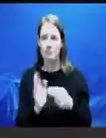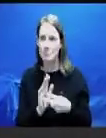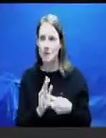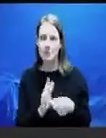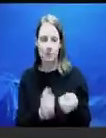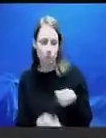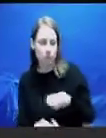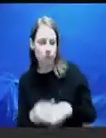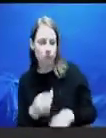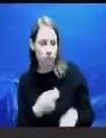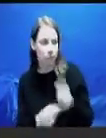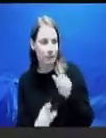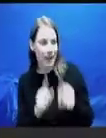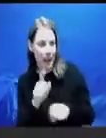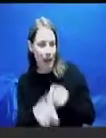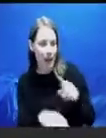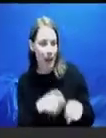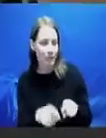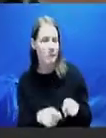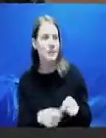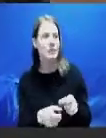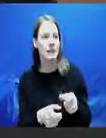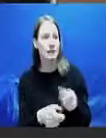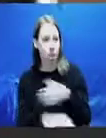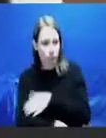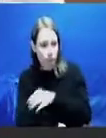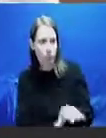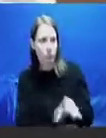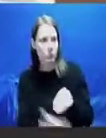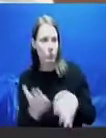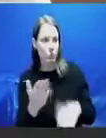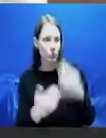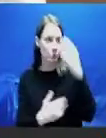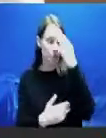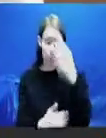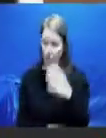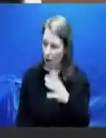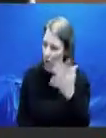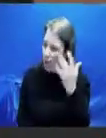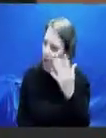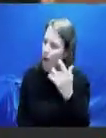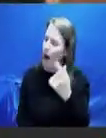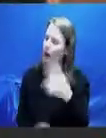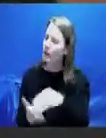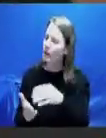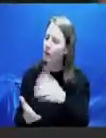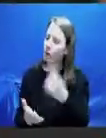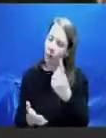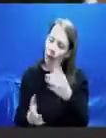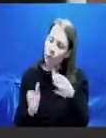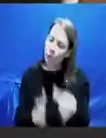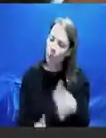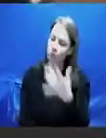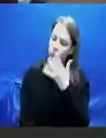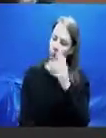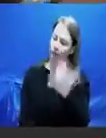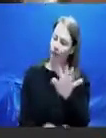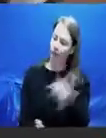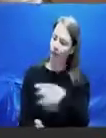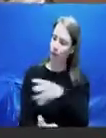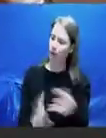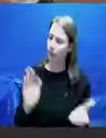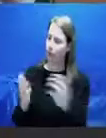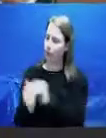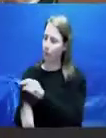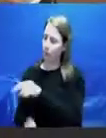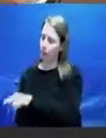to show one graph over the other? I'll come back for that. You guys have a discussion with yourselves. I think that they would prefer to